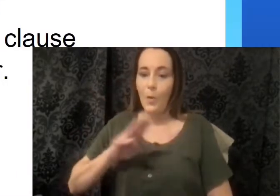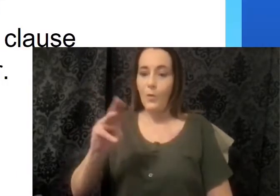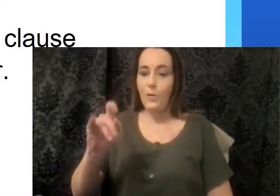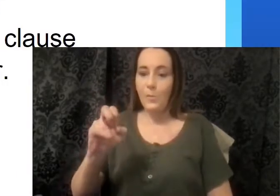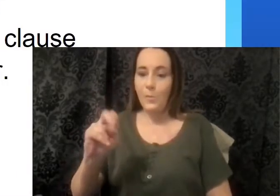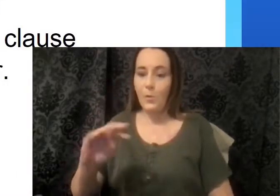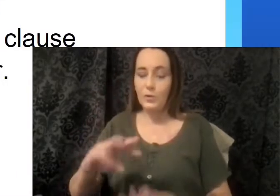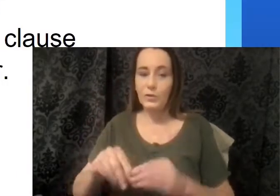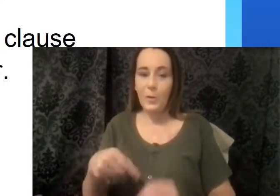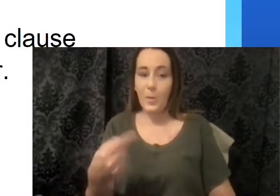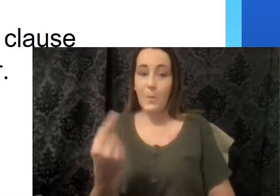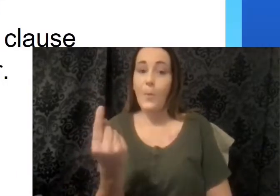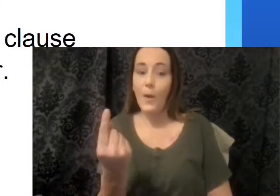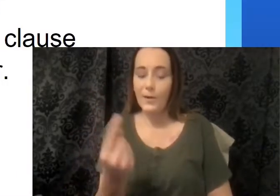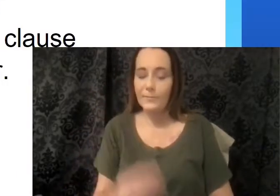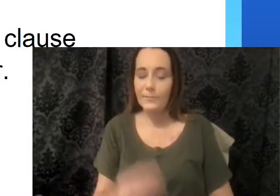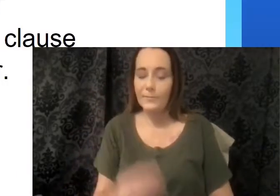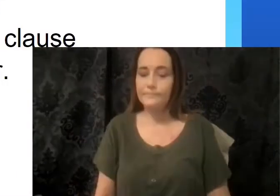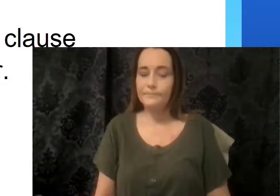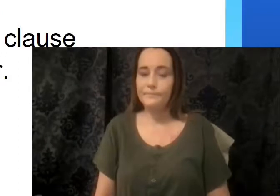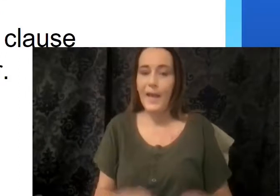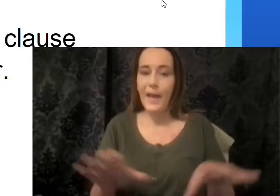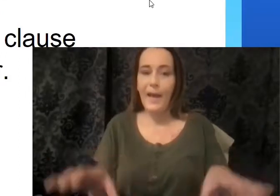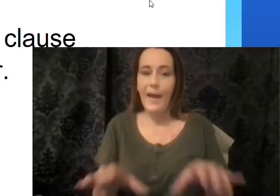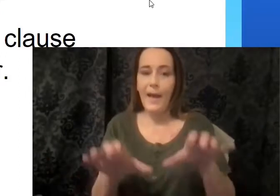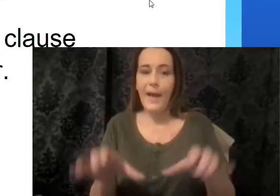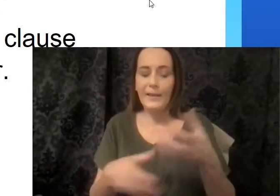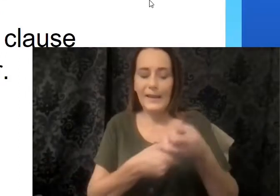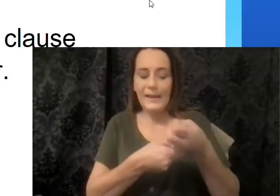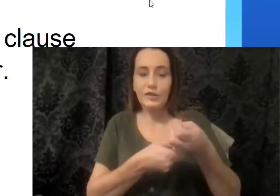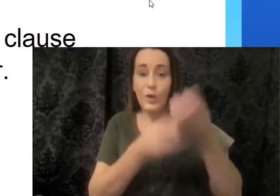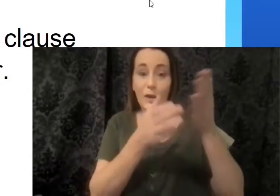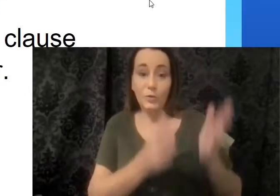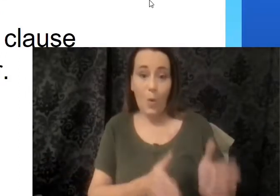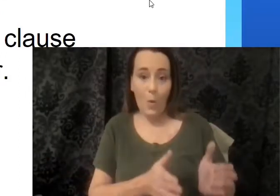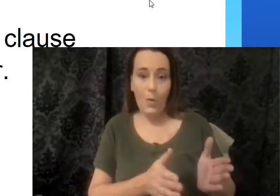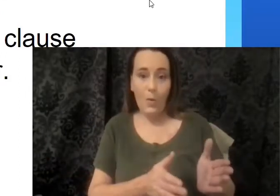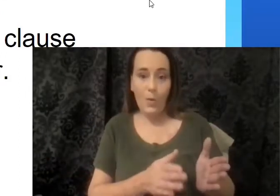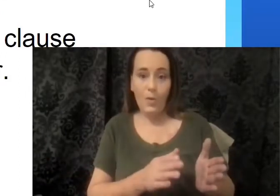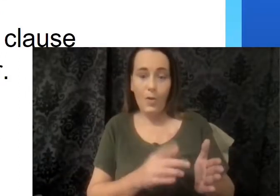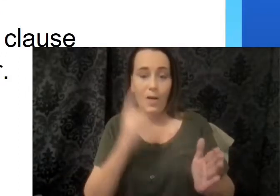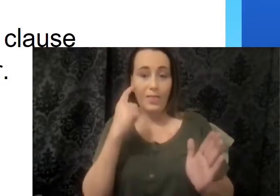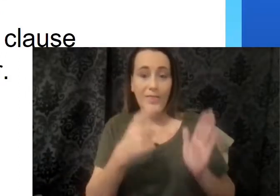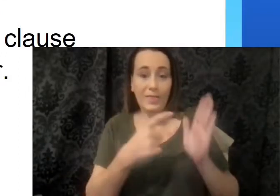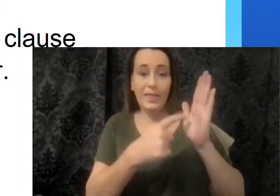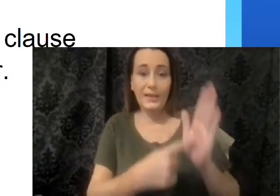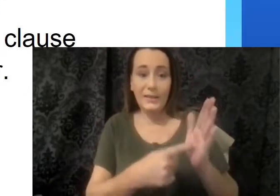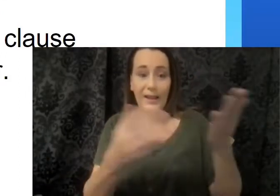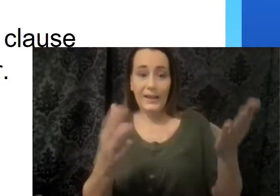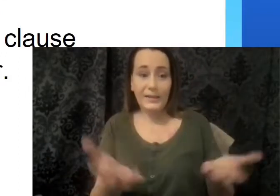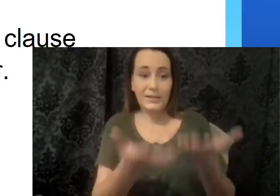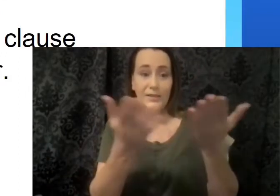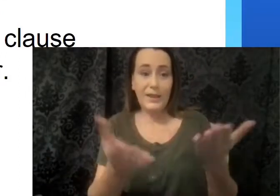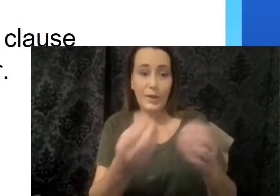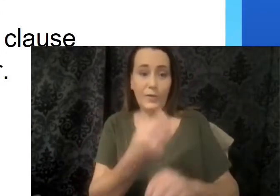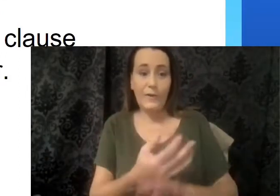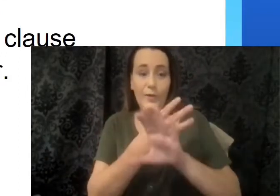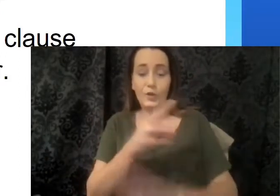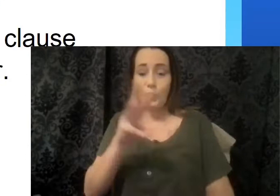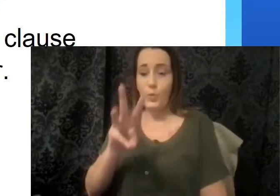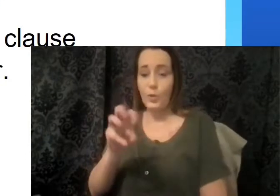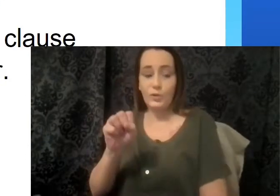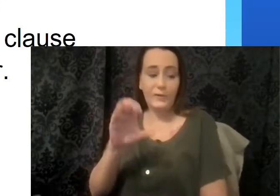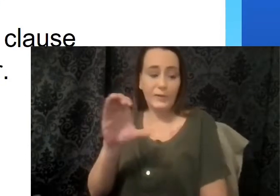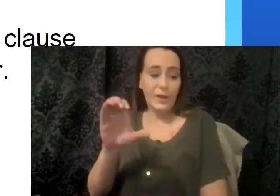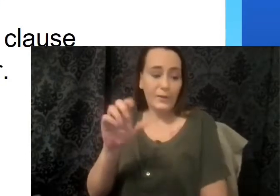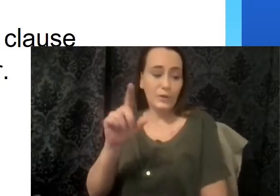Acting as a trustor, the delegates present at the virtual World Service Conference 2022